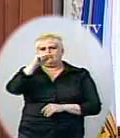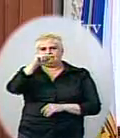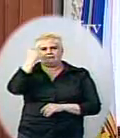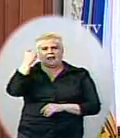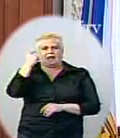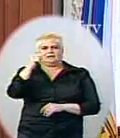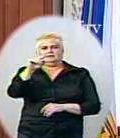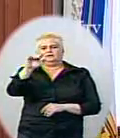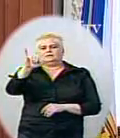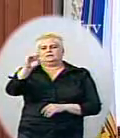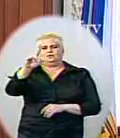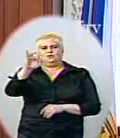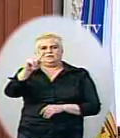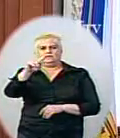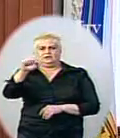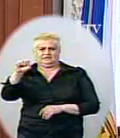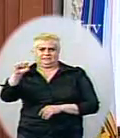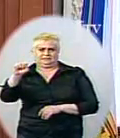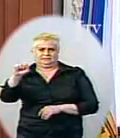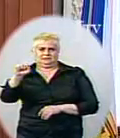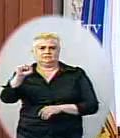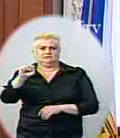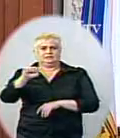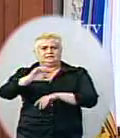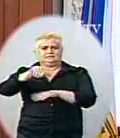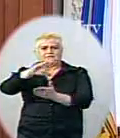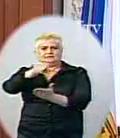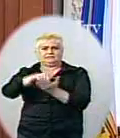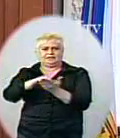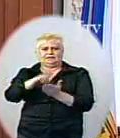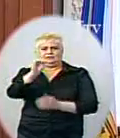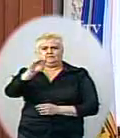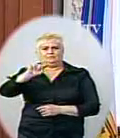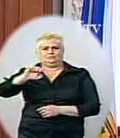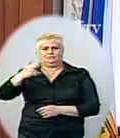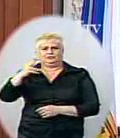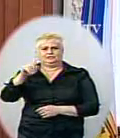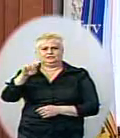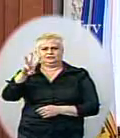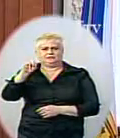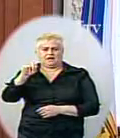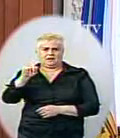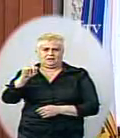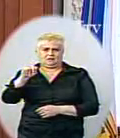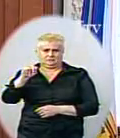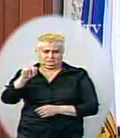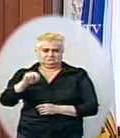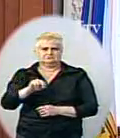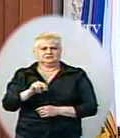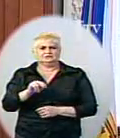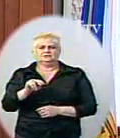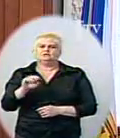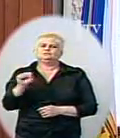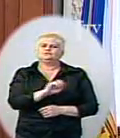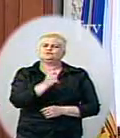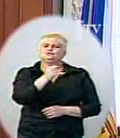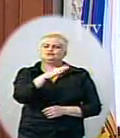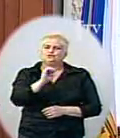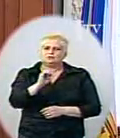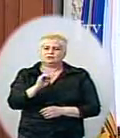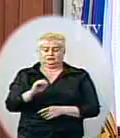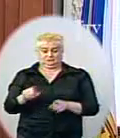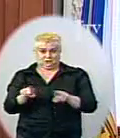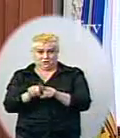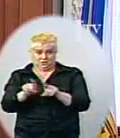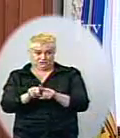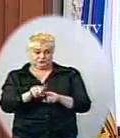Shelburne County. The center, opening in 2013 as the newest addition to the Nova Scotia